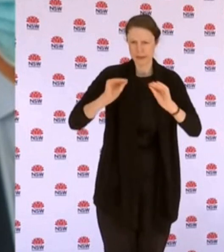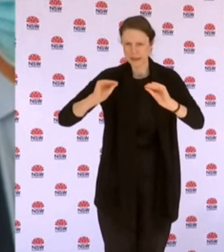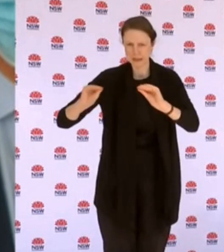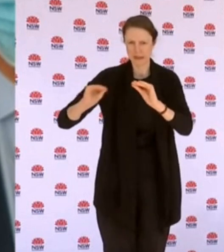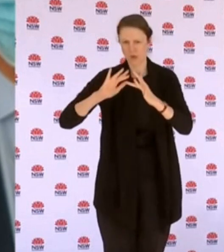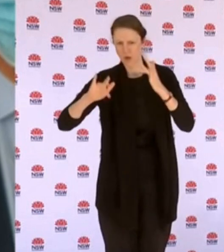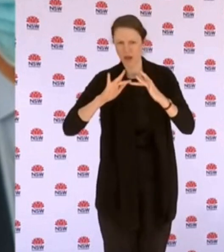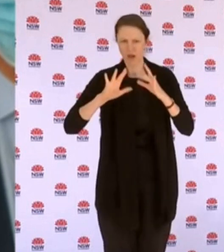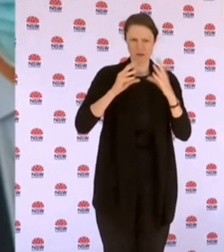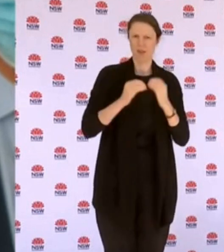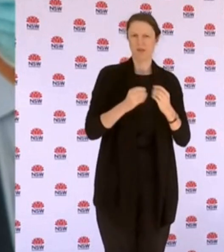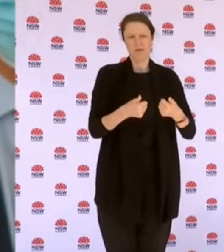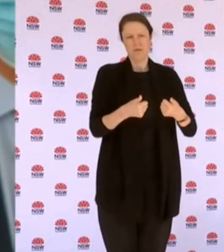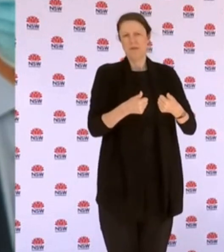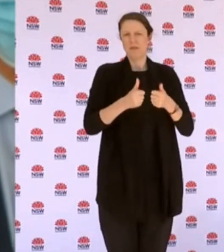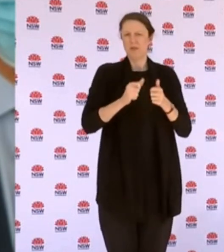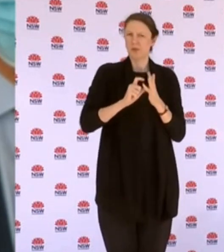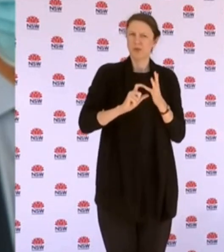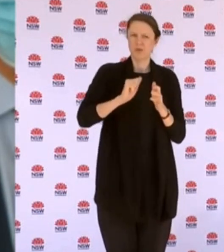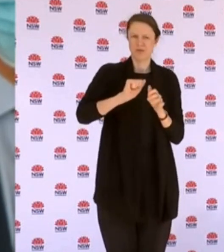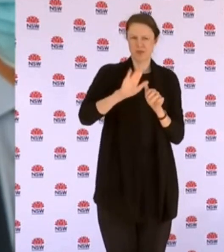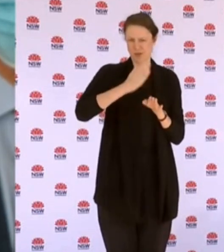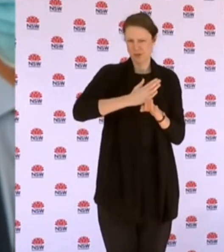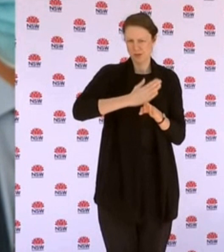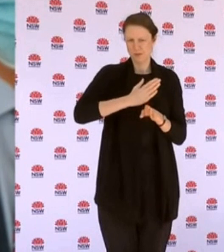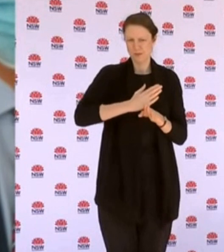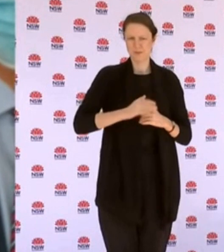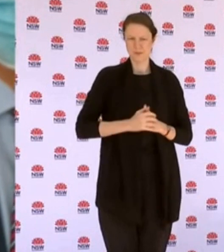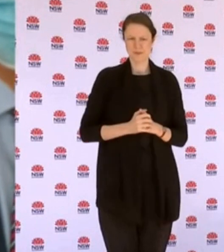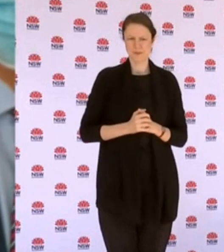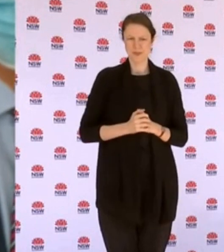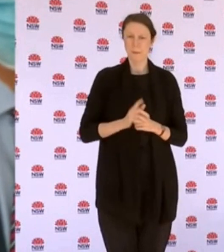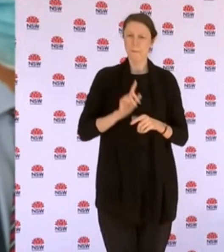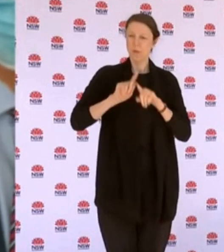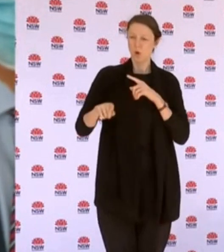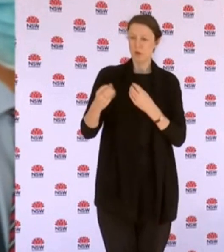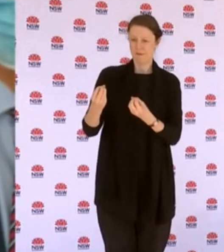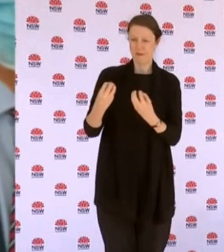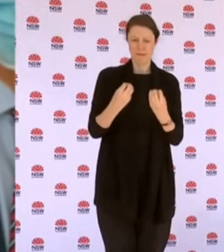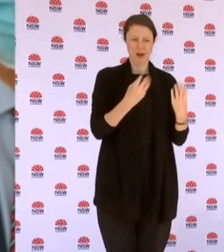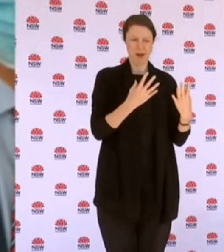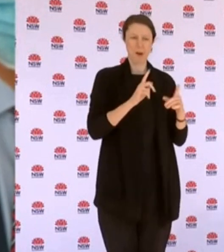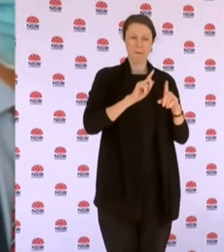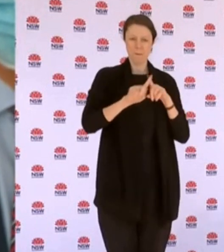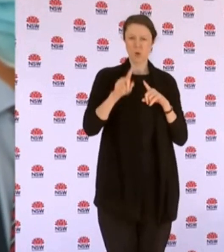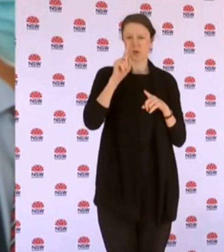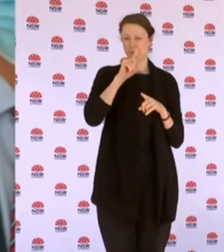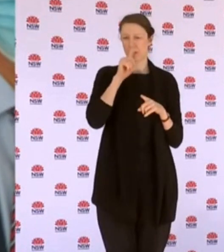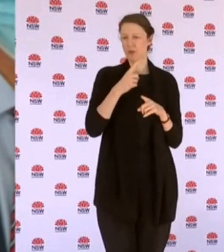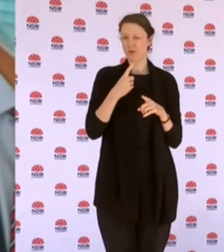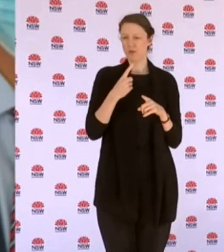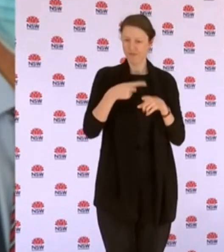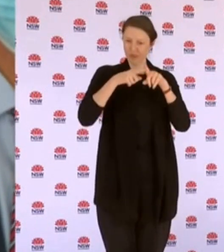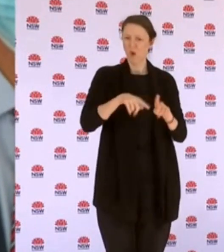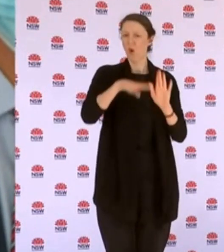But the general feedback that we're receiving is that there is that high level of cooperation. In fact, people are responding in